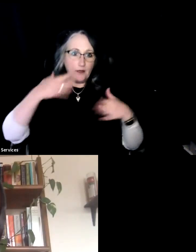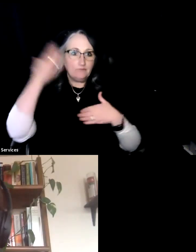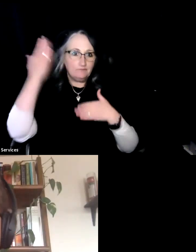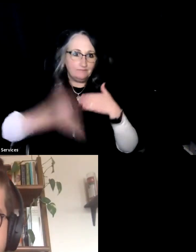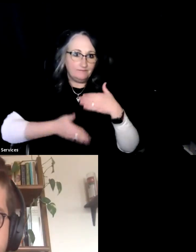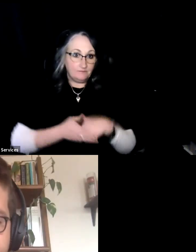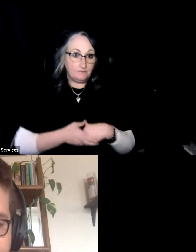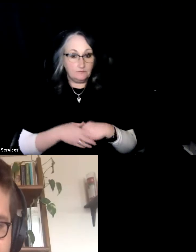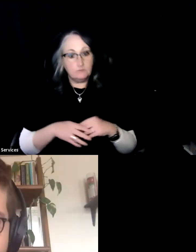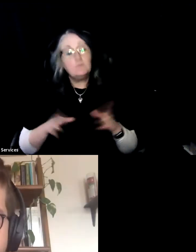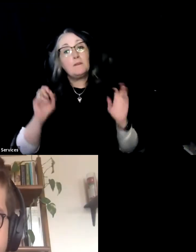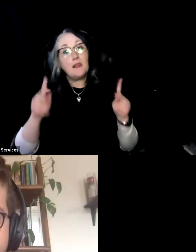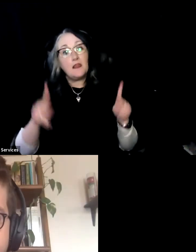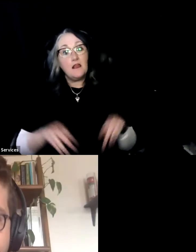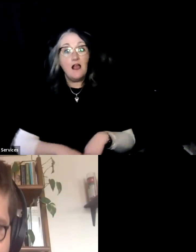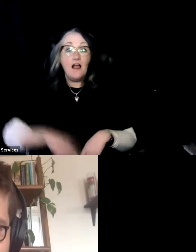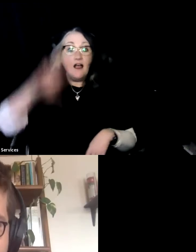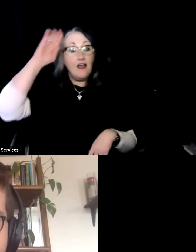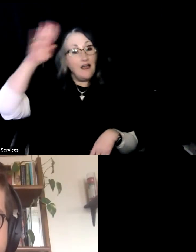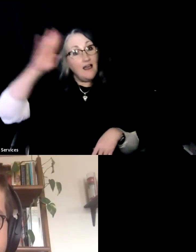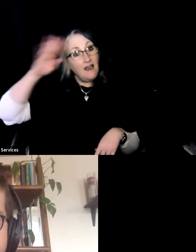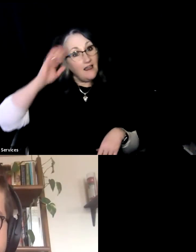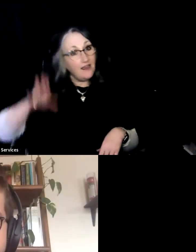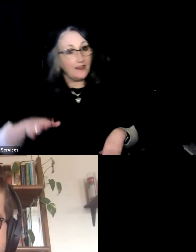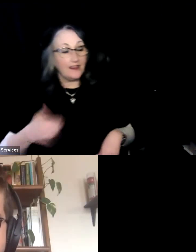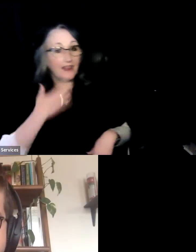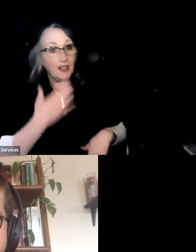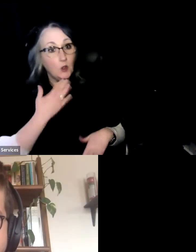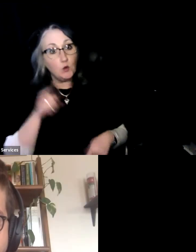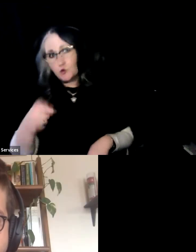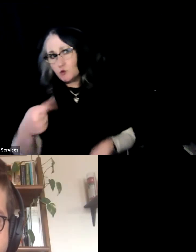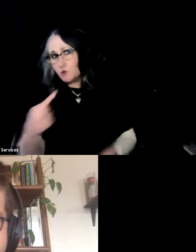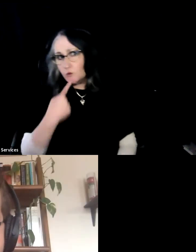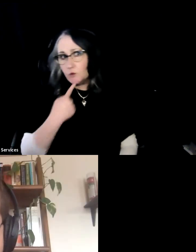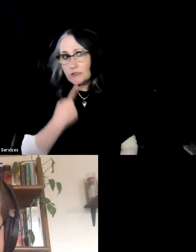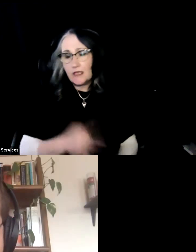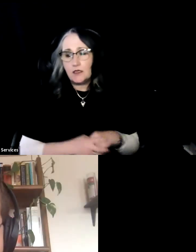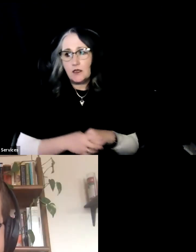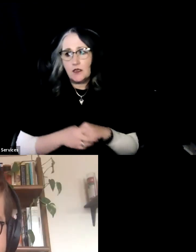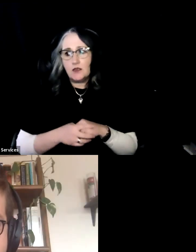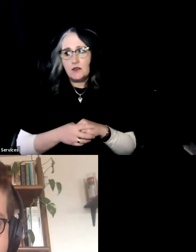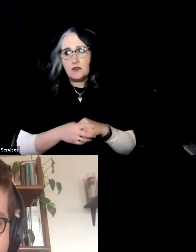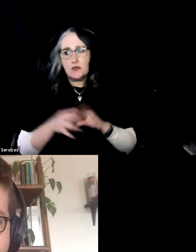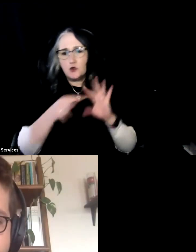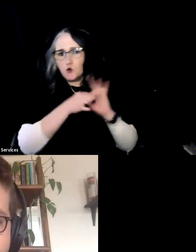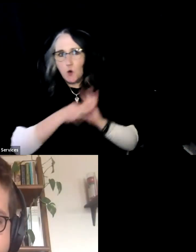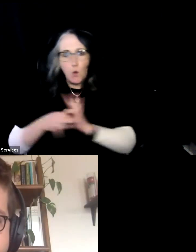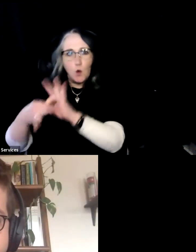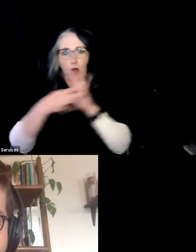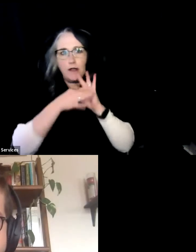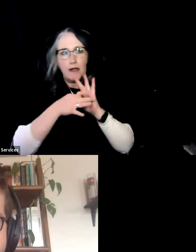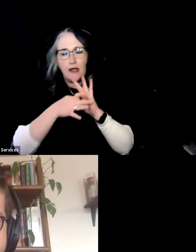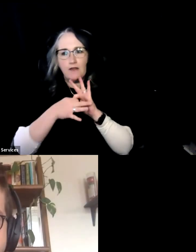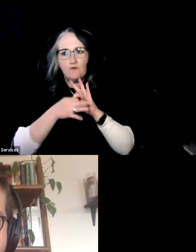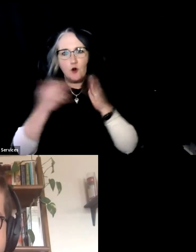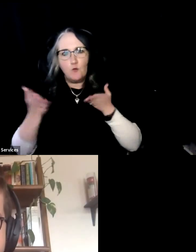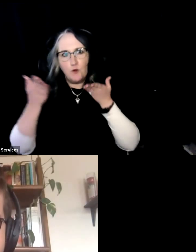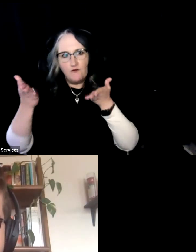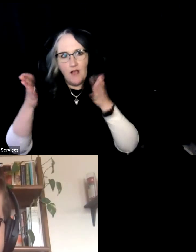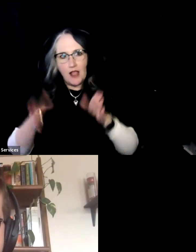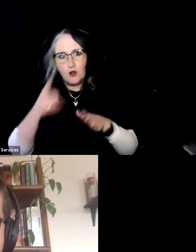You just need to unmute. Hi. Yes. Hi. Thank you. So you mentioned coordinating with providers for vaccine distribution,